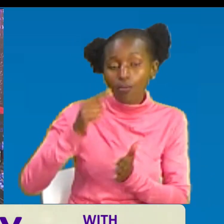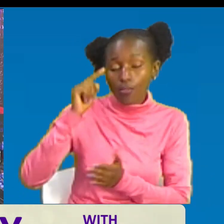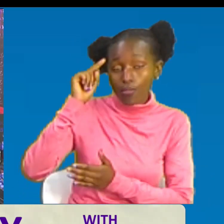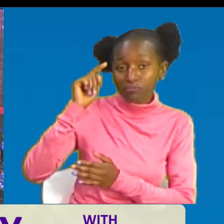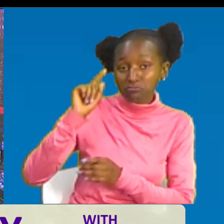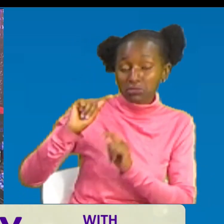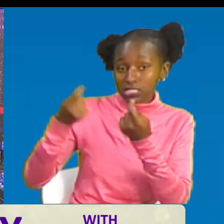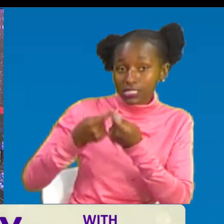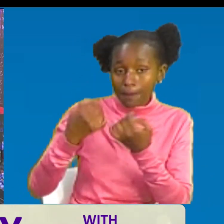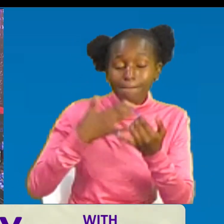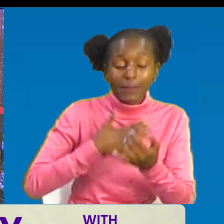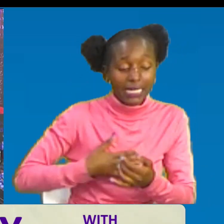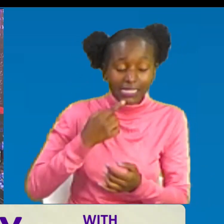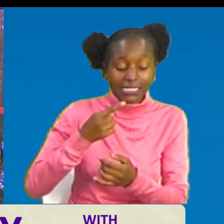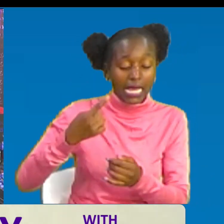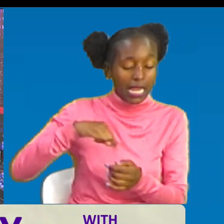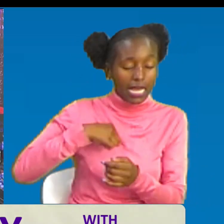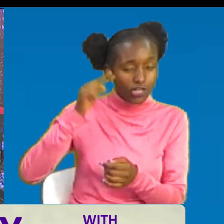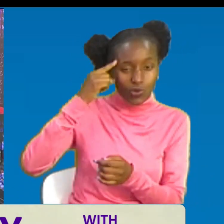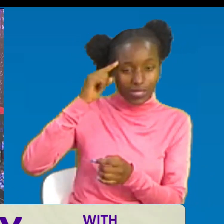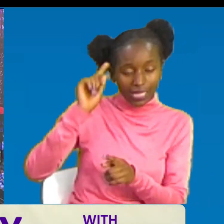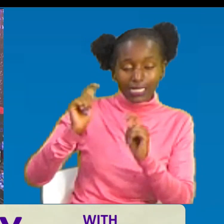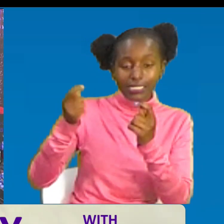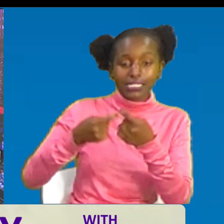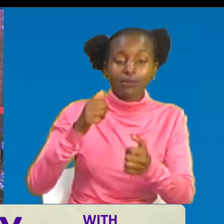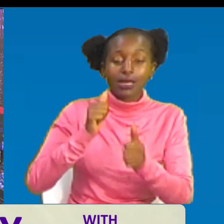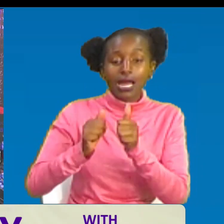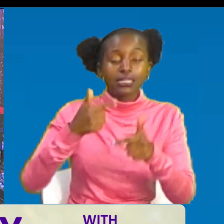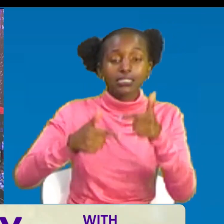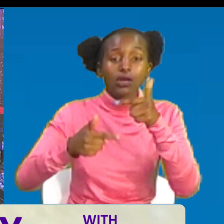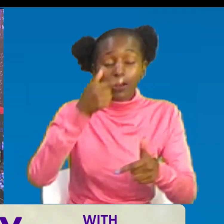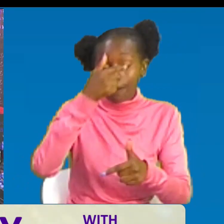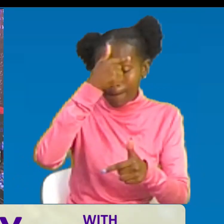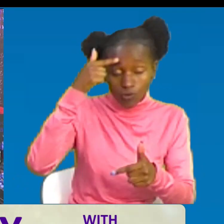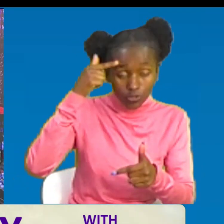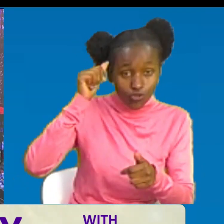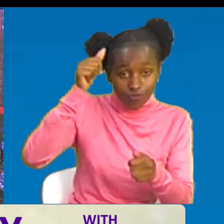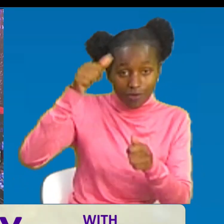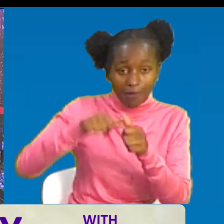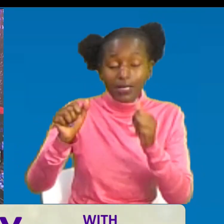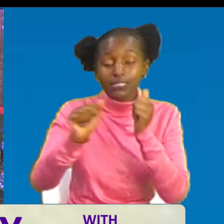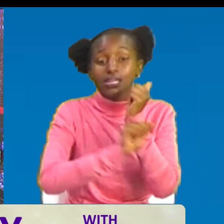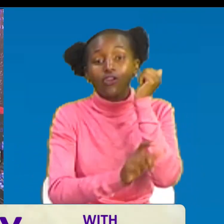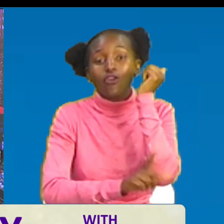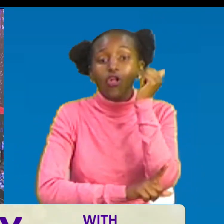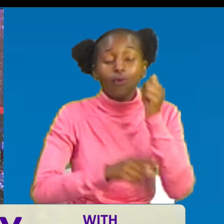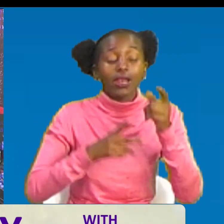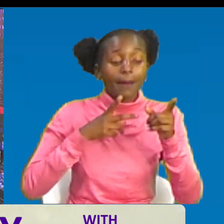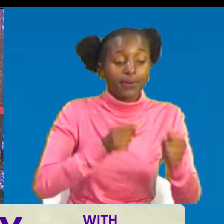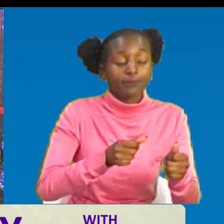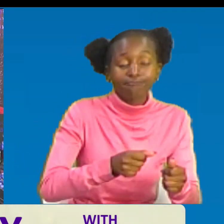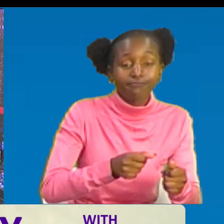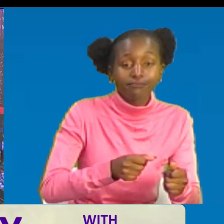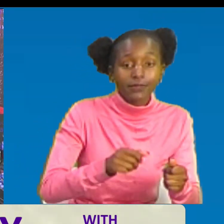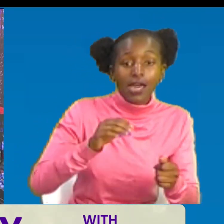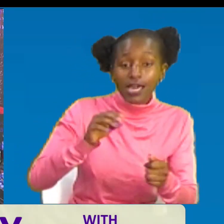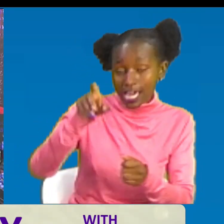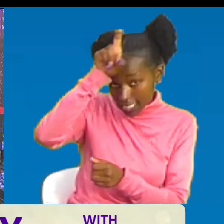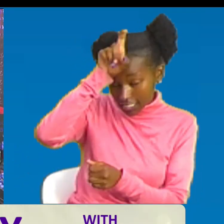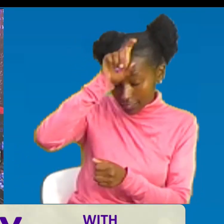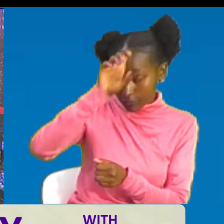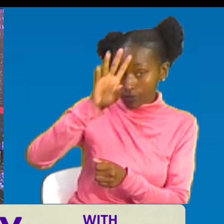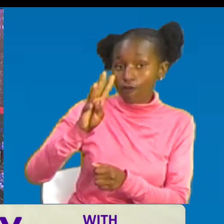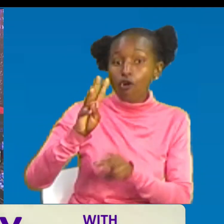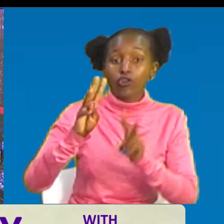away with the African Cup of Nations 2023? Remember, Senegal beat Egypt 4-2 after